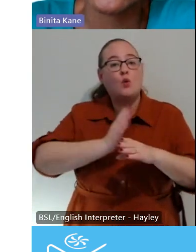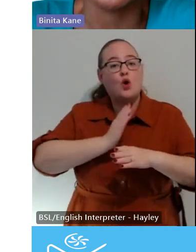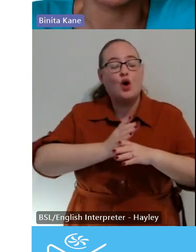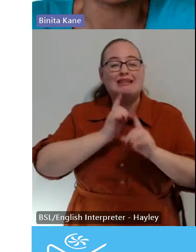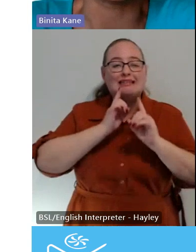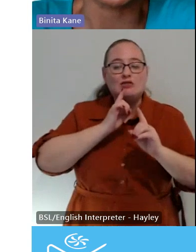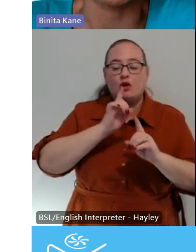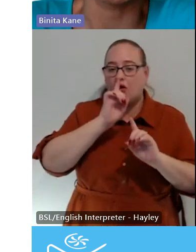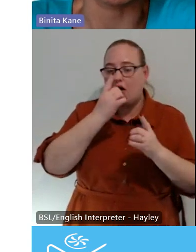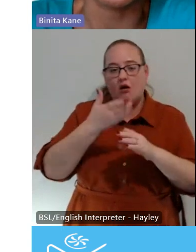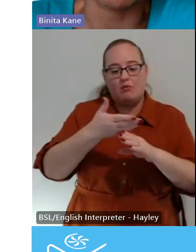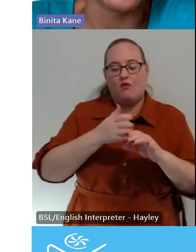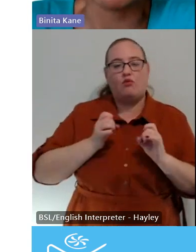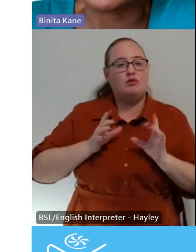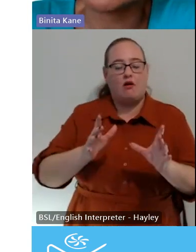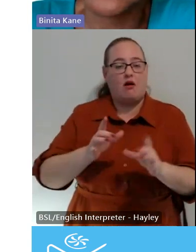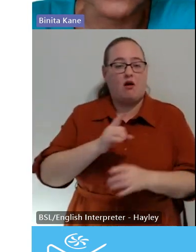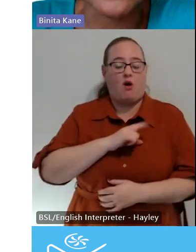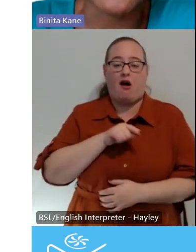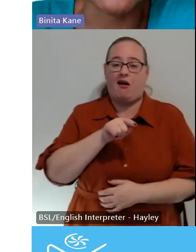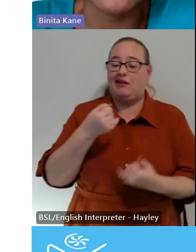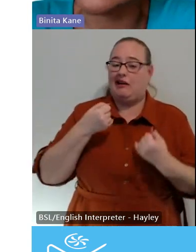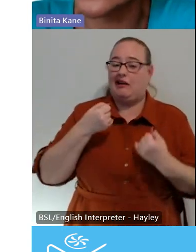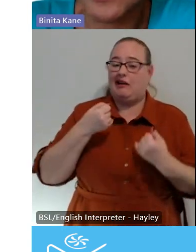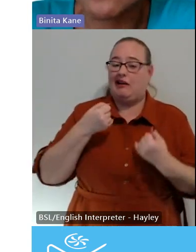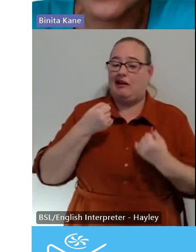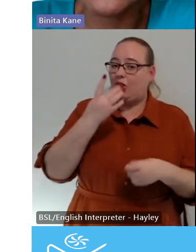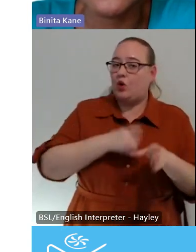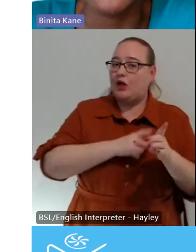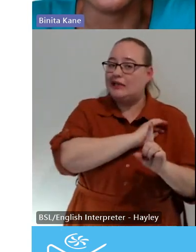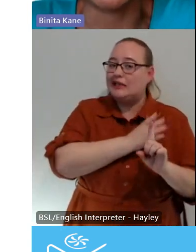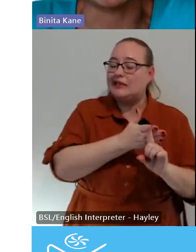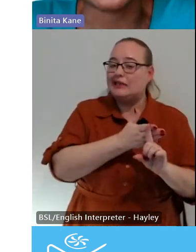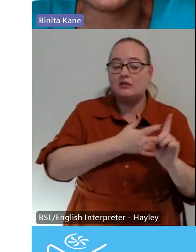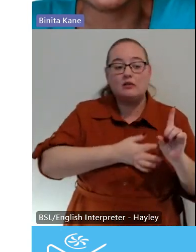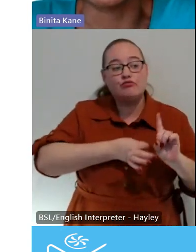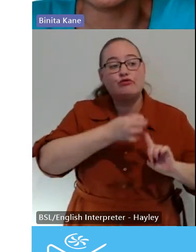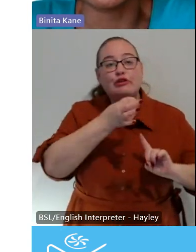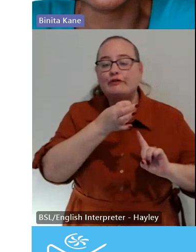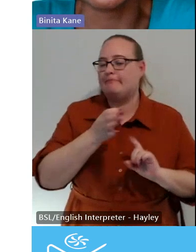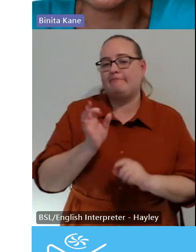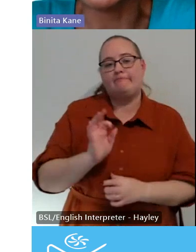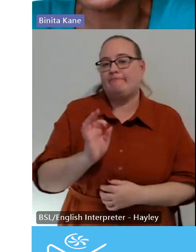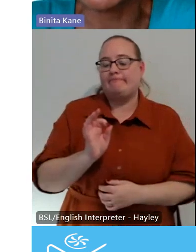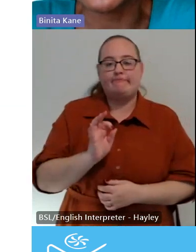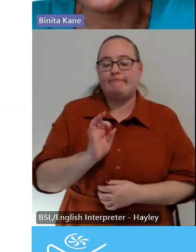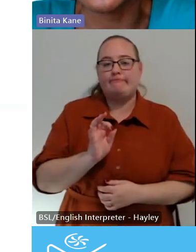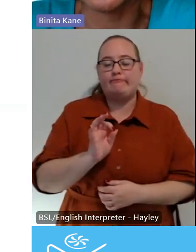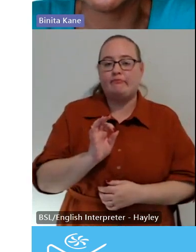age, due to the fact she's been ill for 4 years and has had no progress. And this is